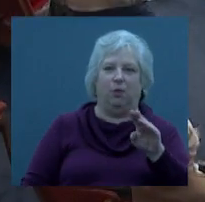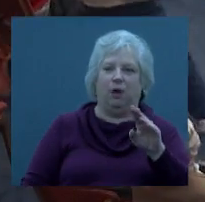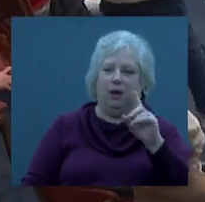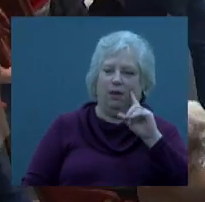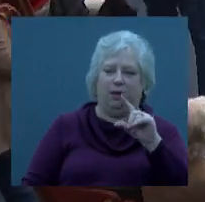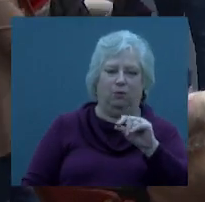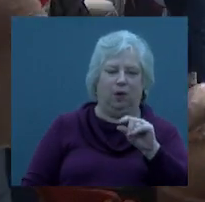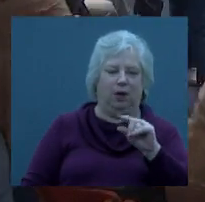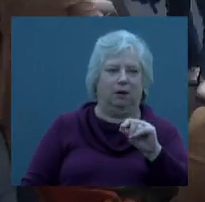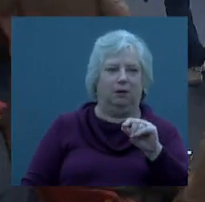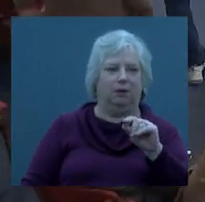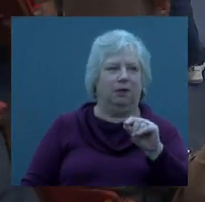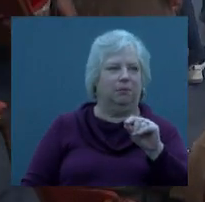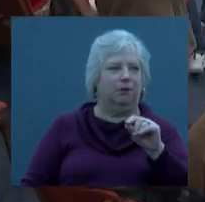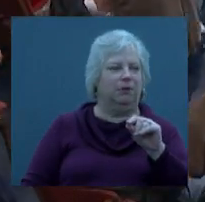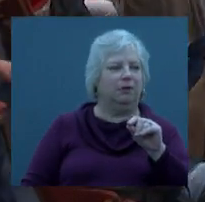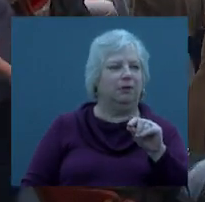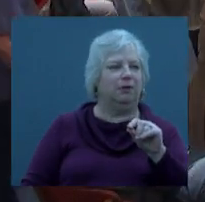February 20th.